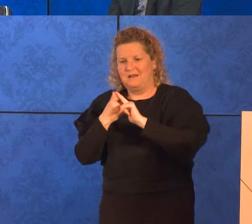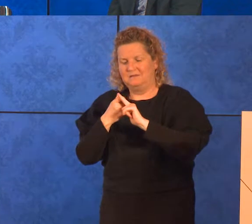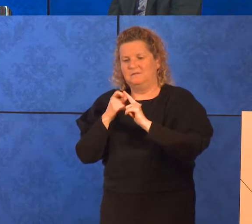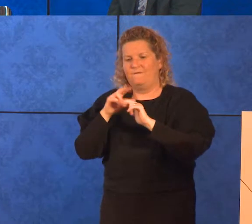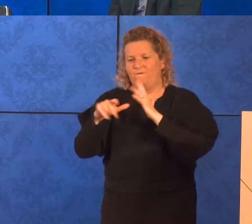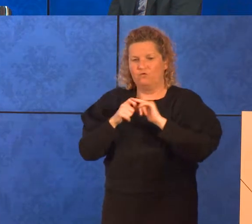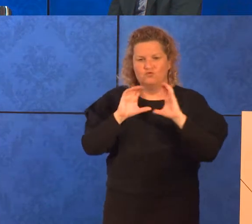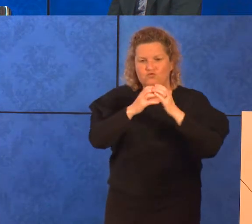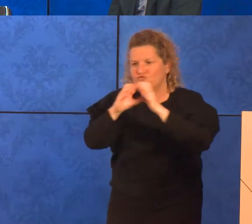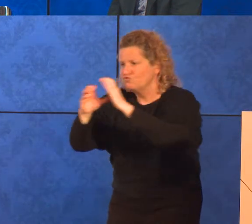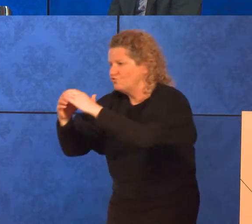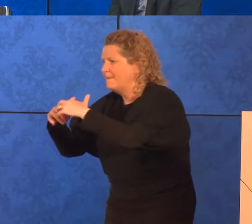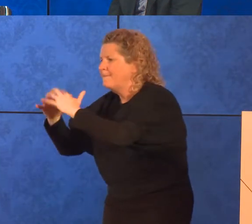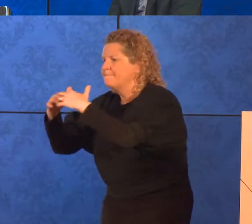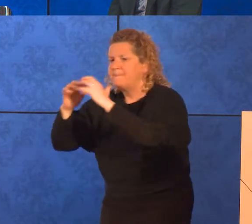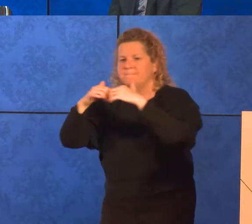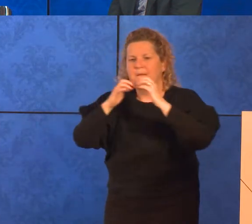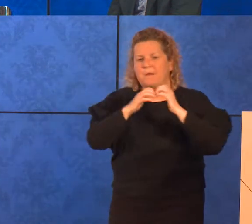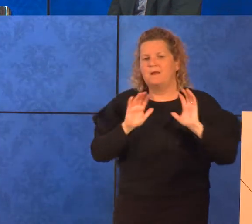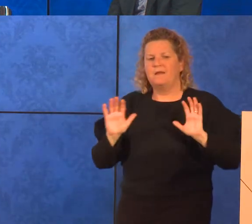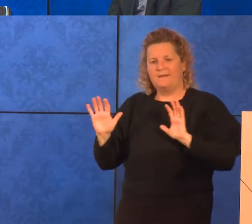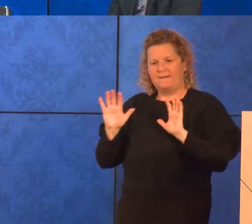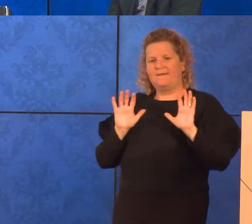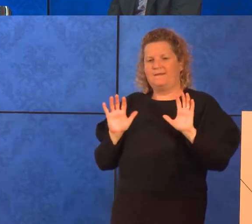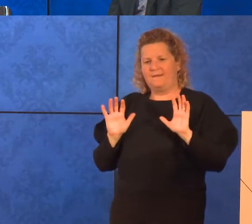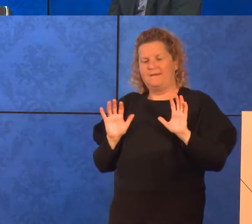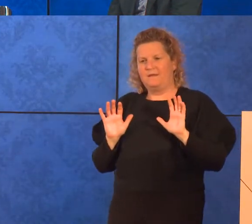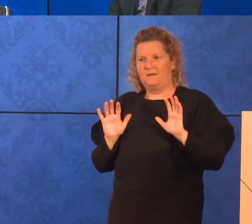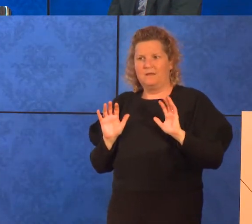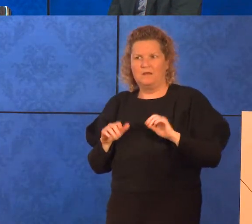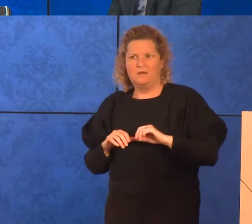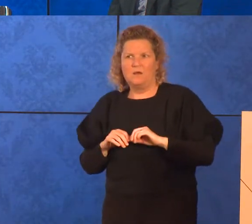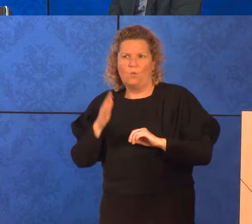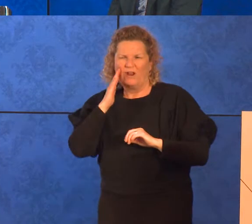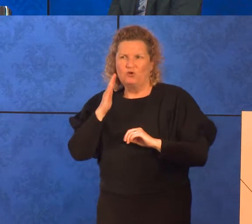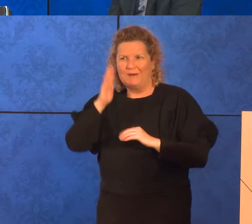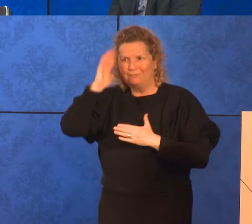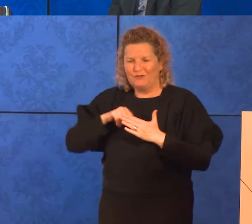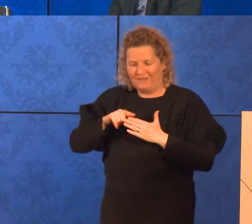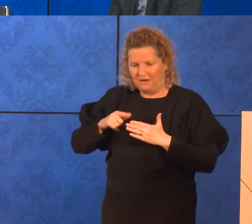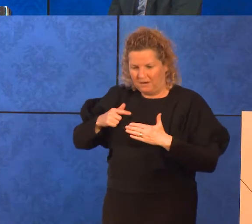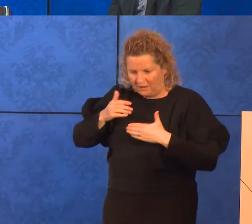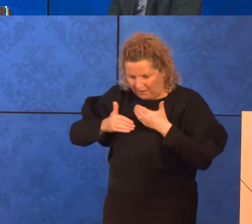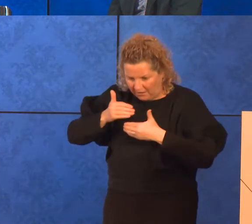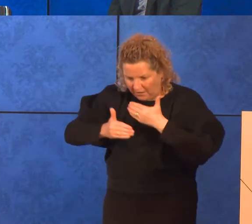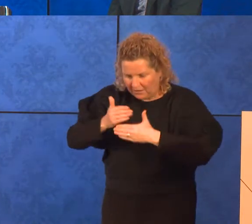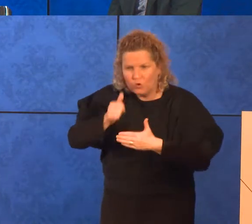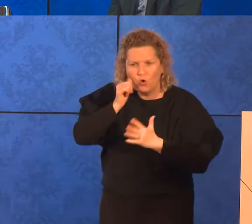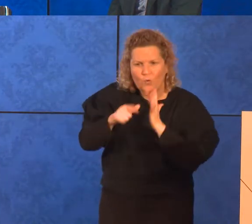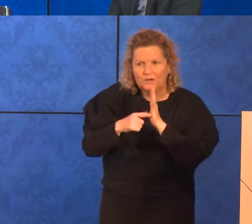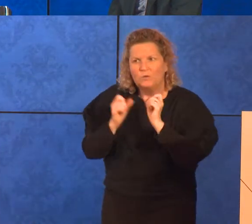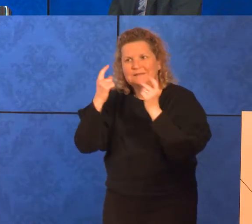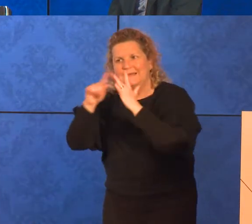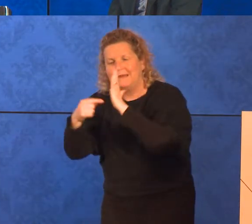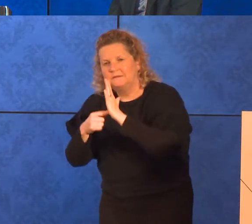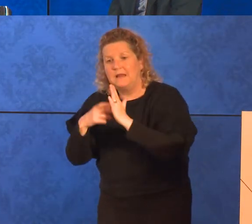created. And I feel like this is a step, when you've been through it, you know it and you understand it, but when you haven't, there are these task